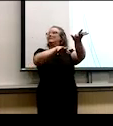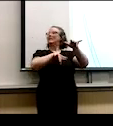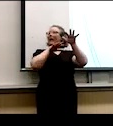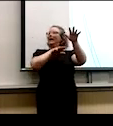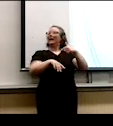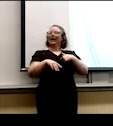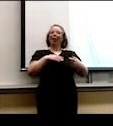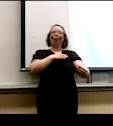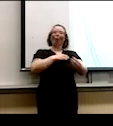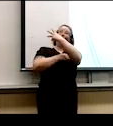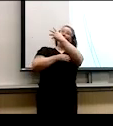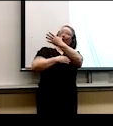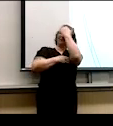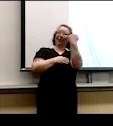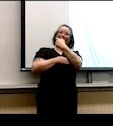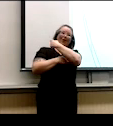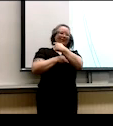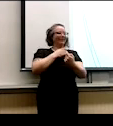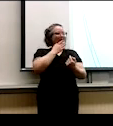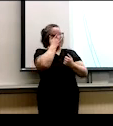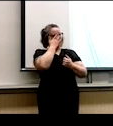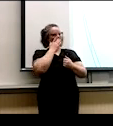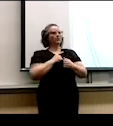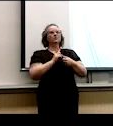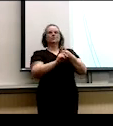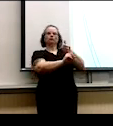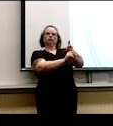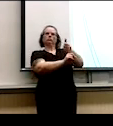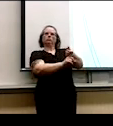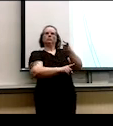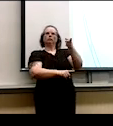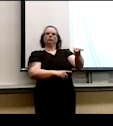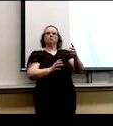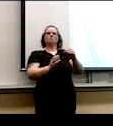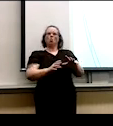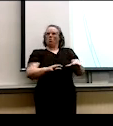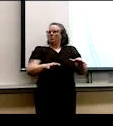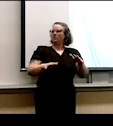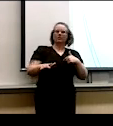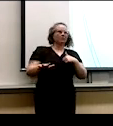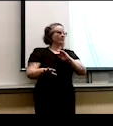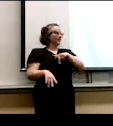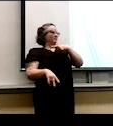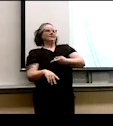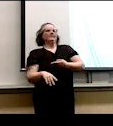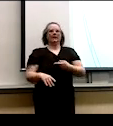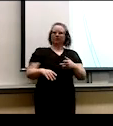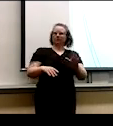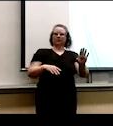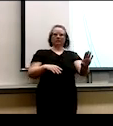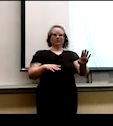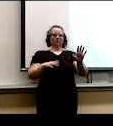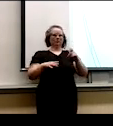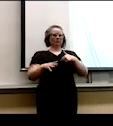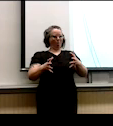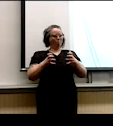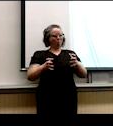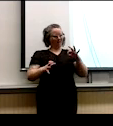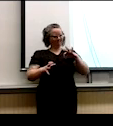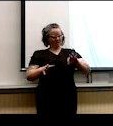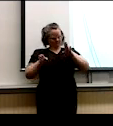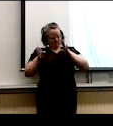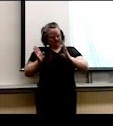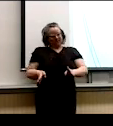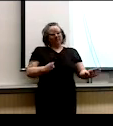slide. So so they can get agitated. There's some behaviors that happen if they don't have the things in the exact order that they want them. So